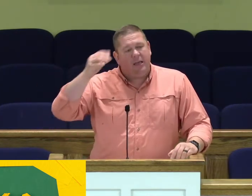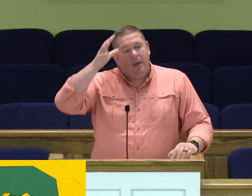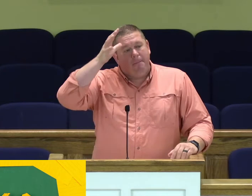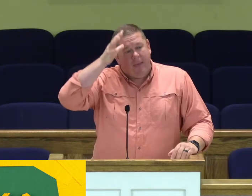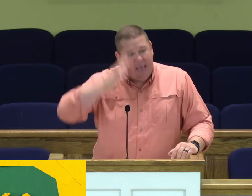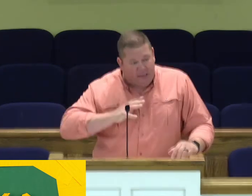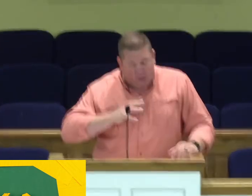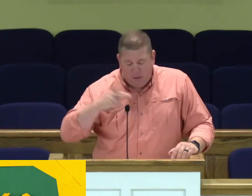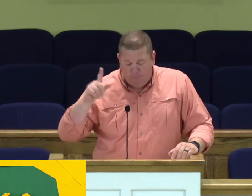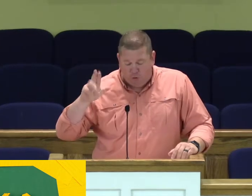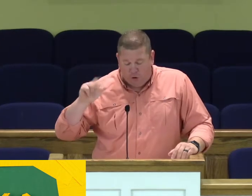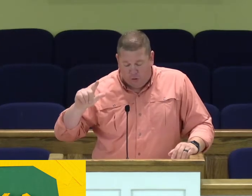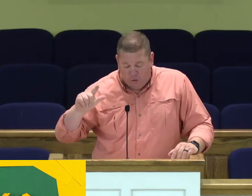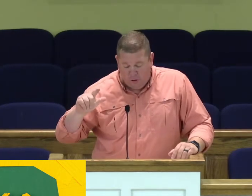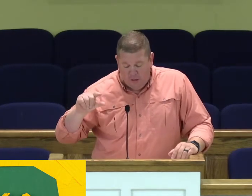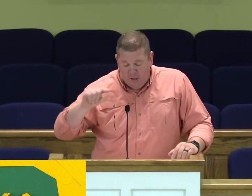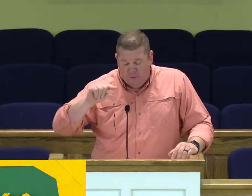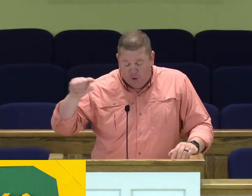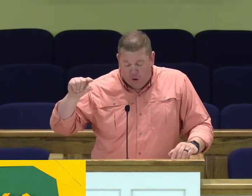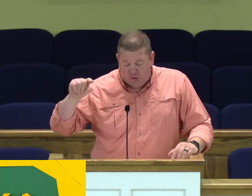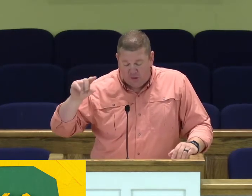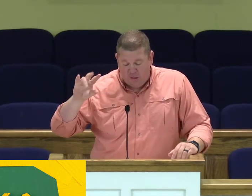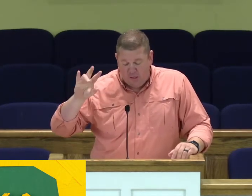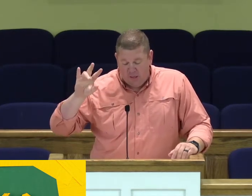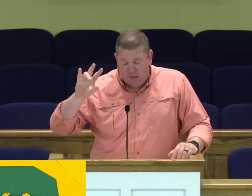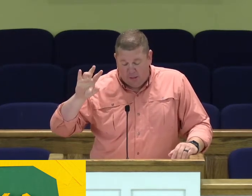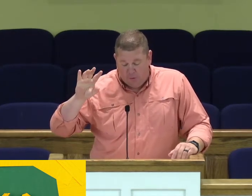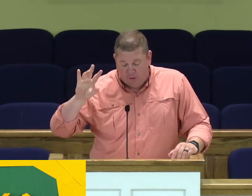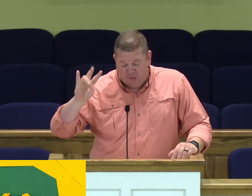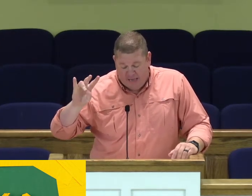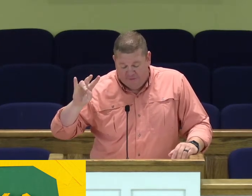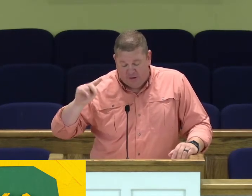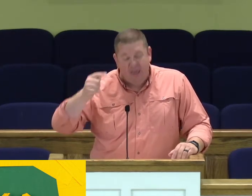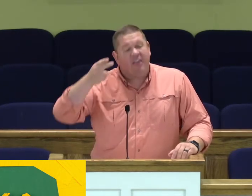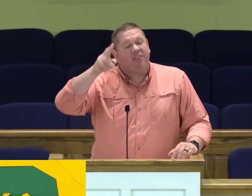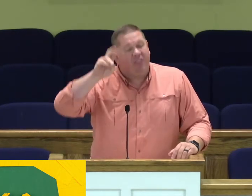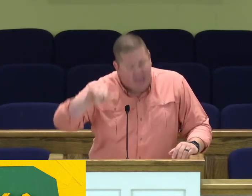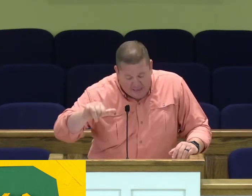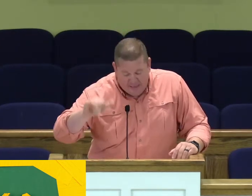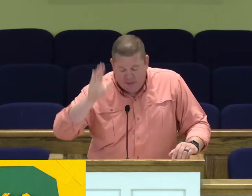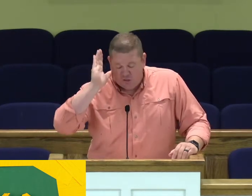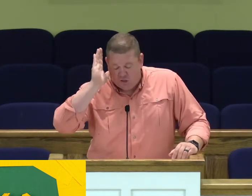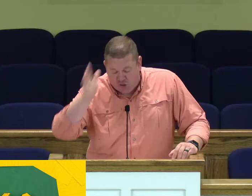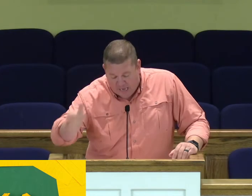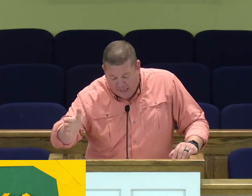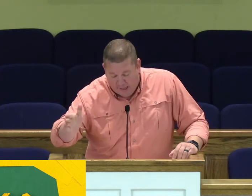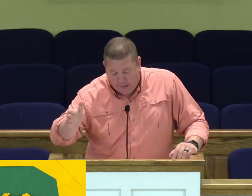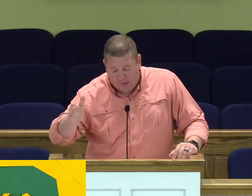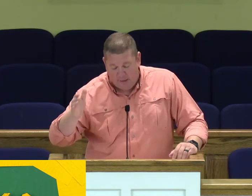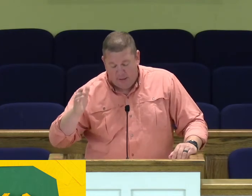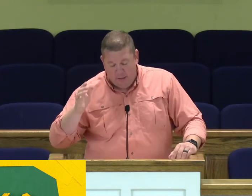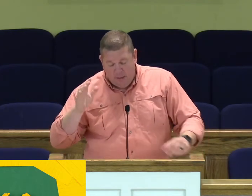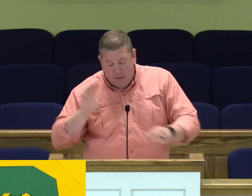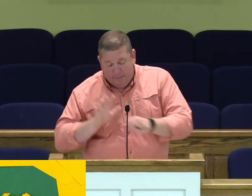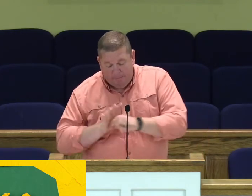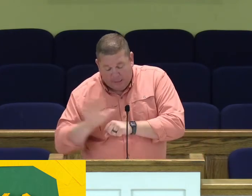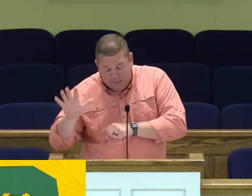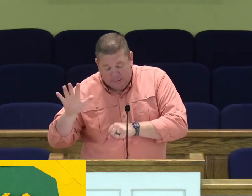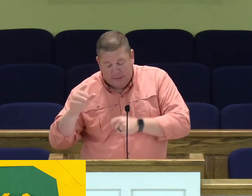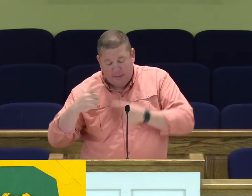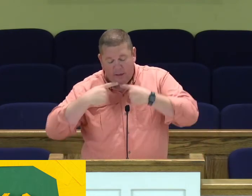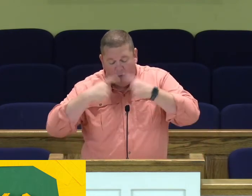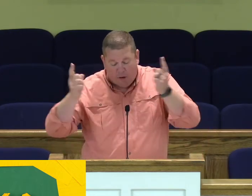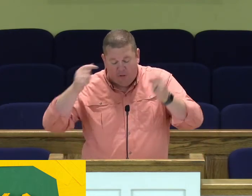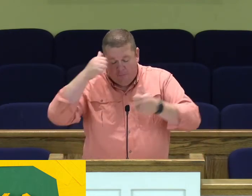and men, plural. Verse number 7, they shall